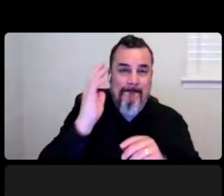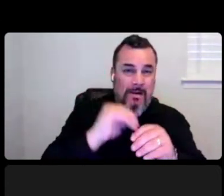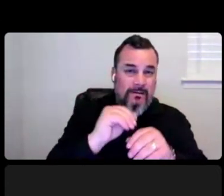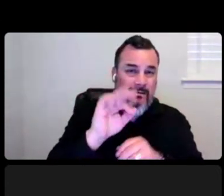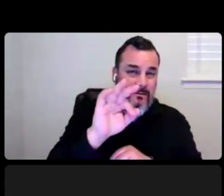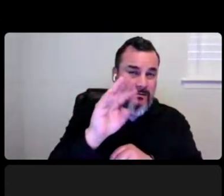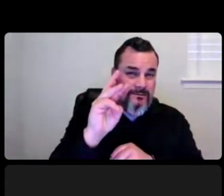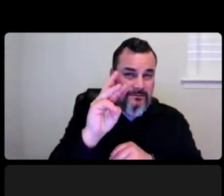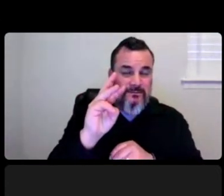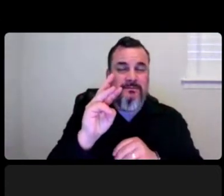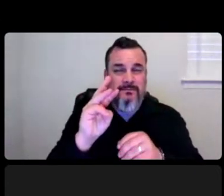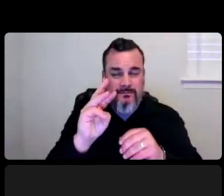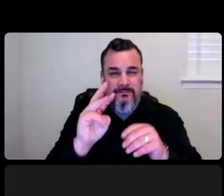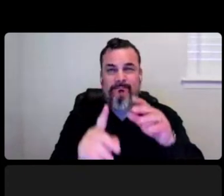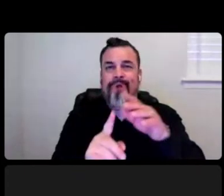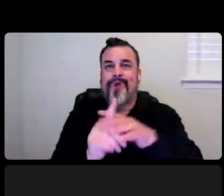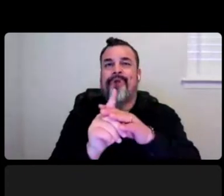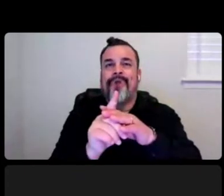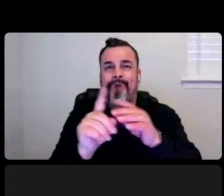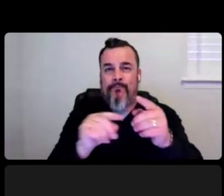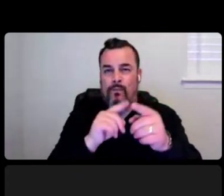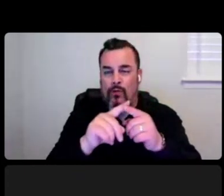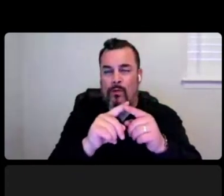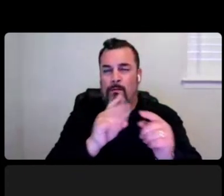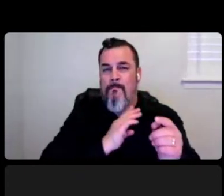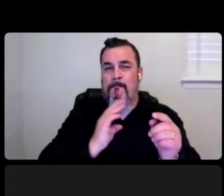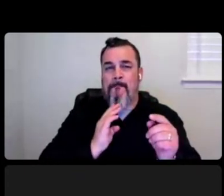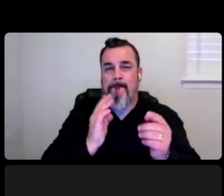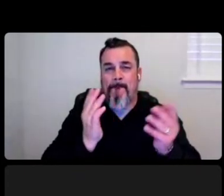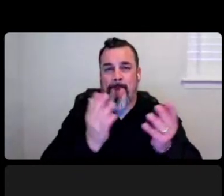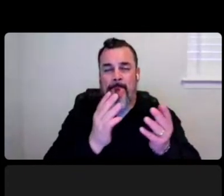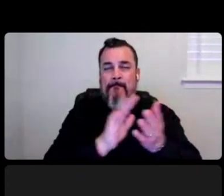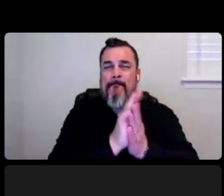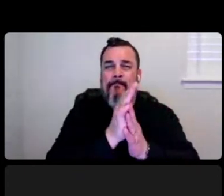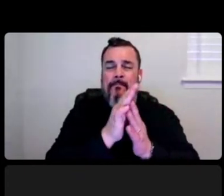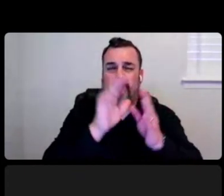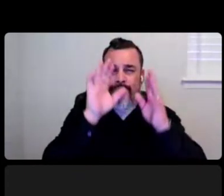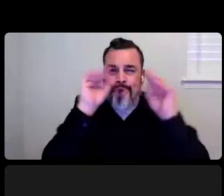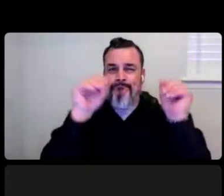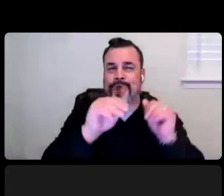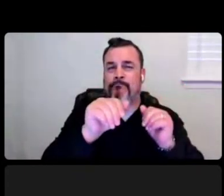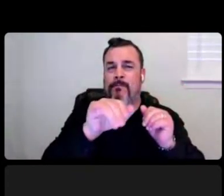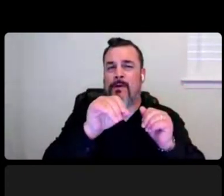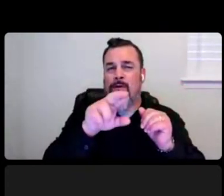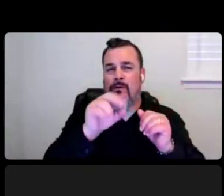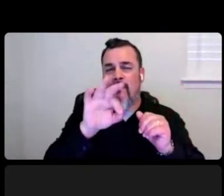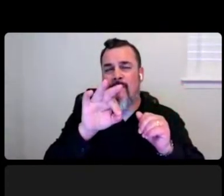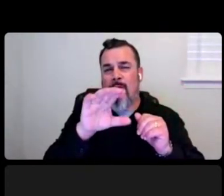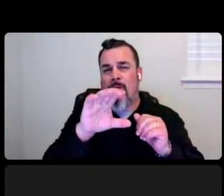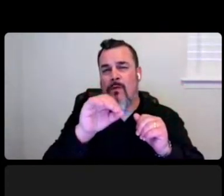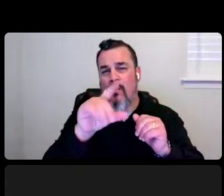96 came up when a board member here became mayor of Colton.